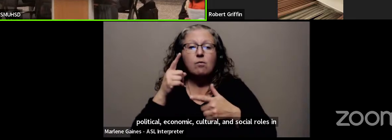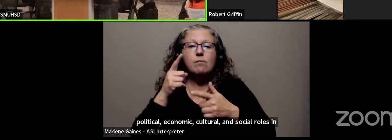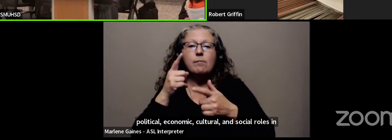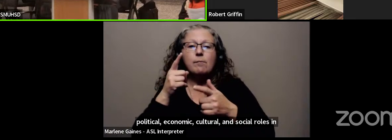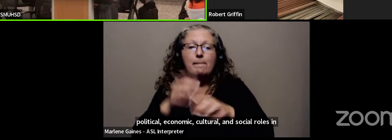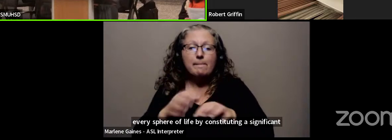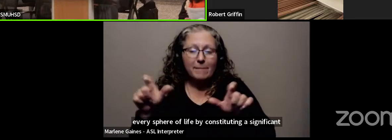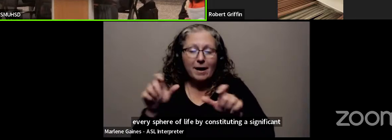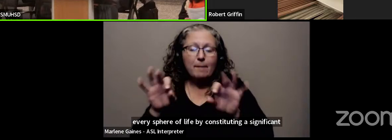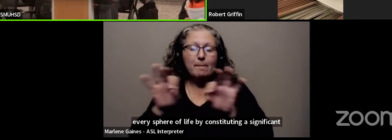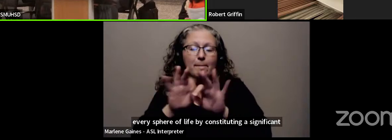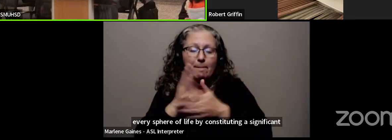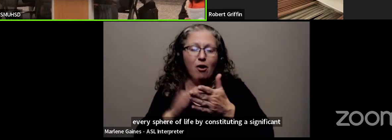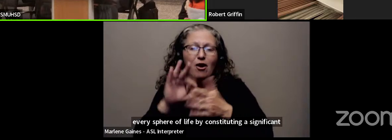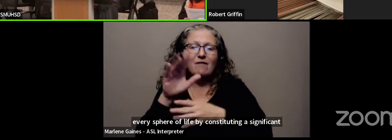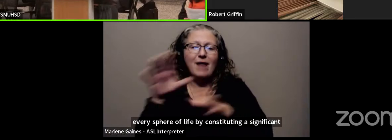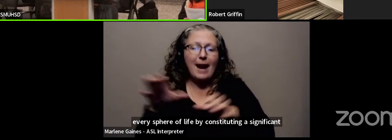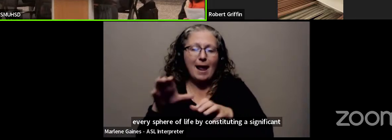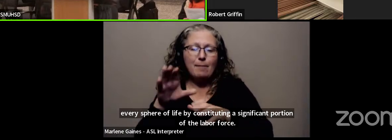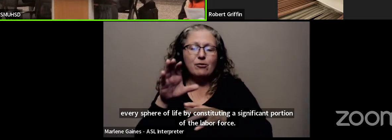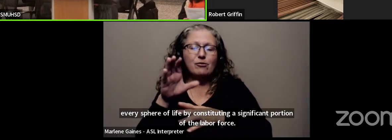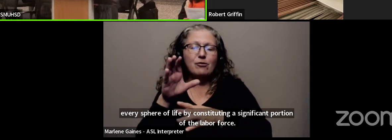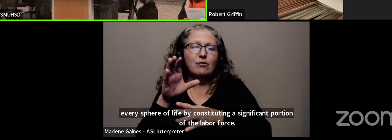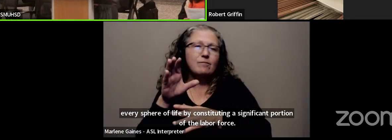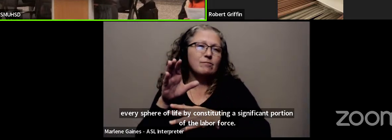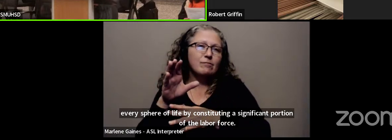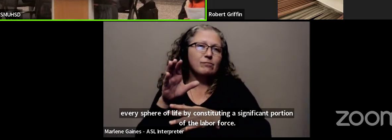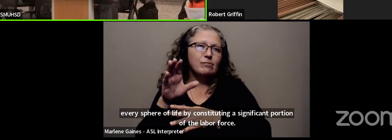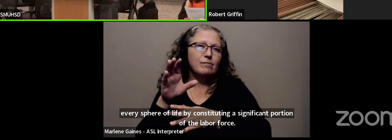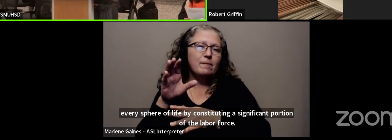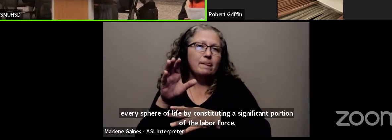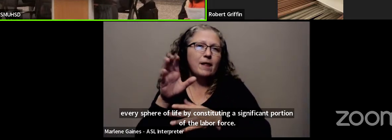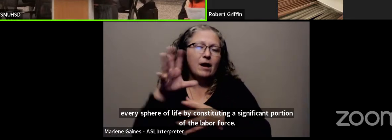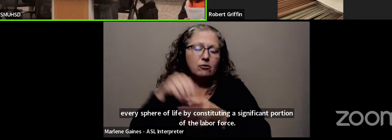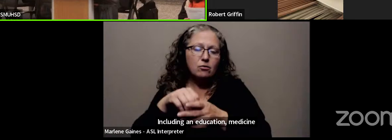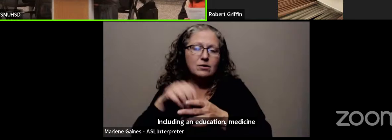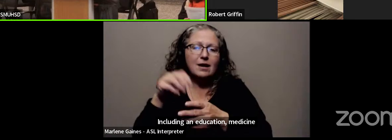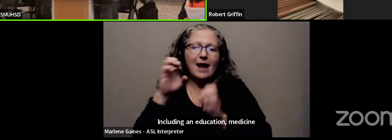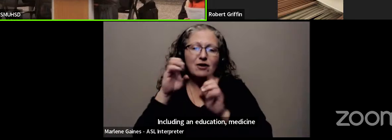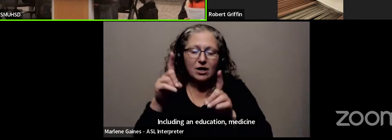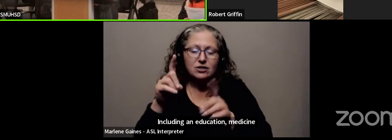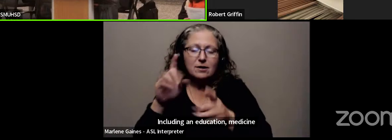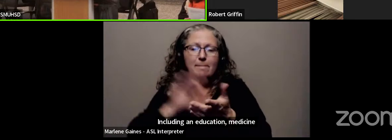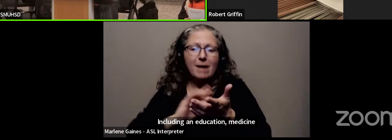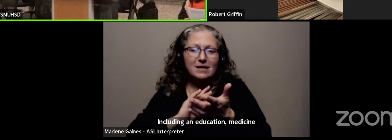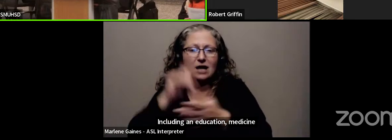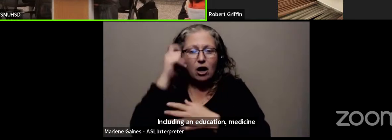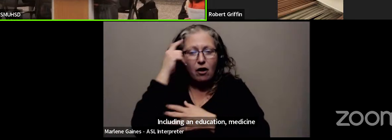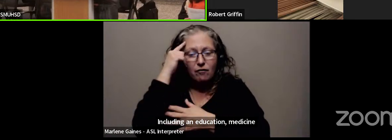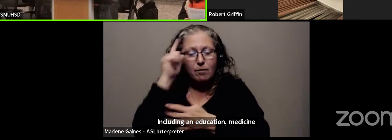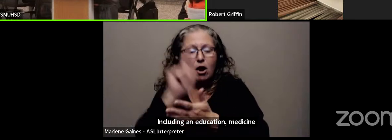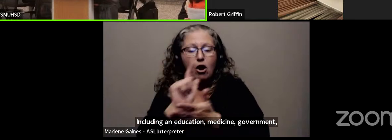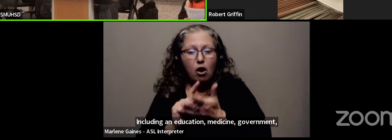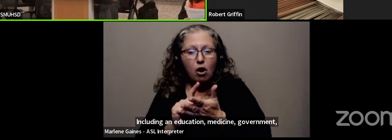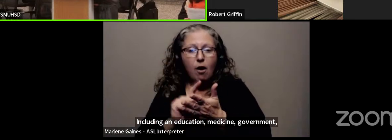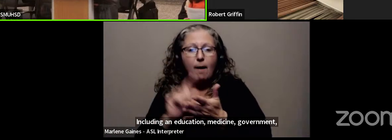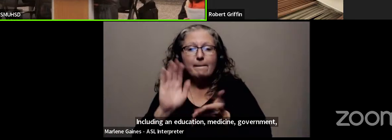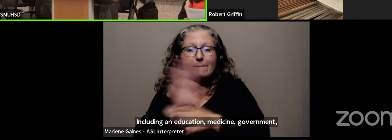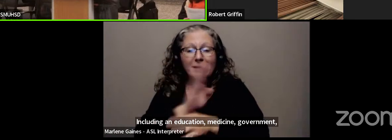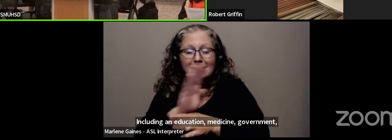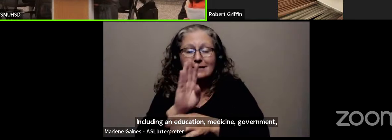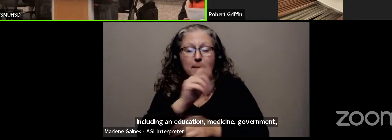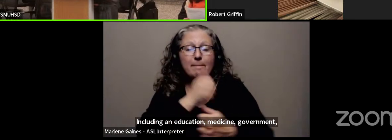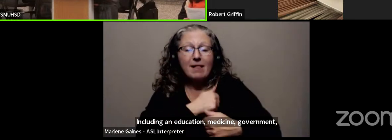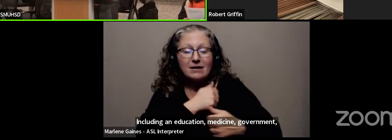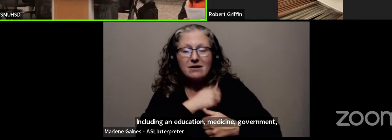portion of the labor force, including in education, medicine, government, law, business, military service, and